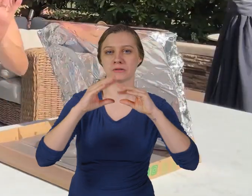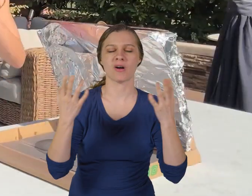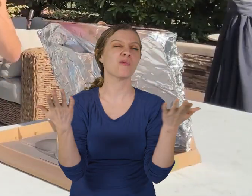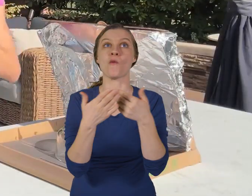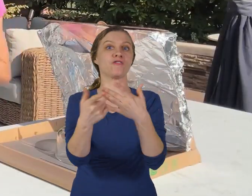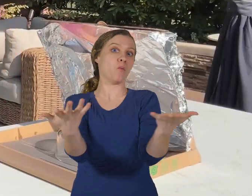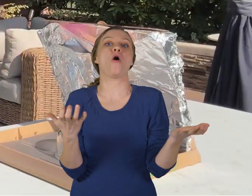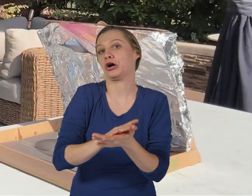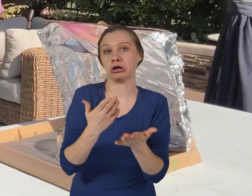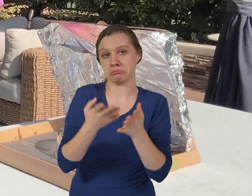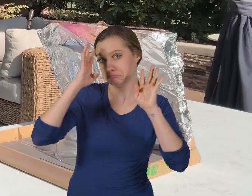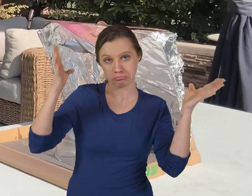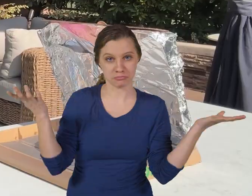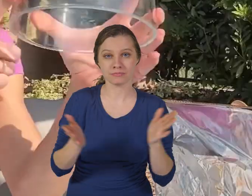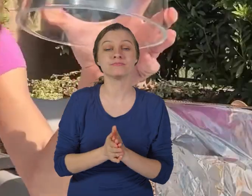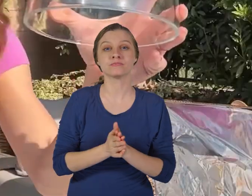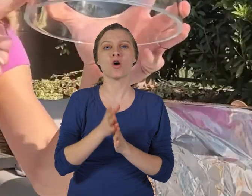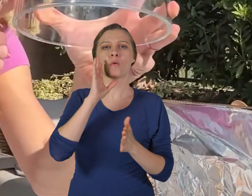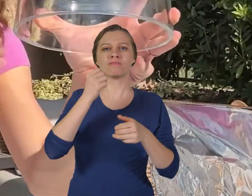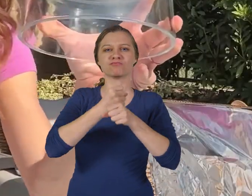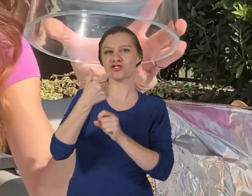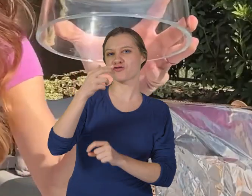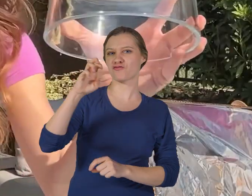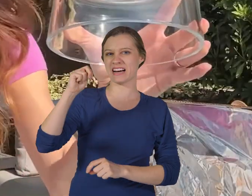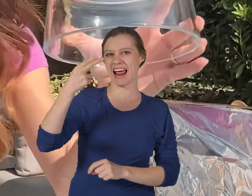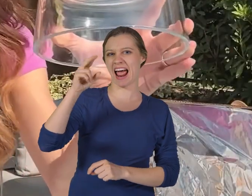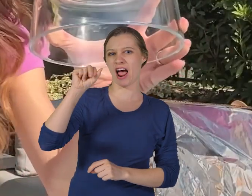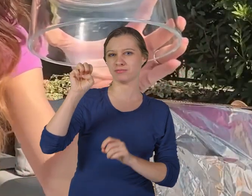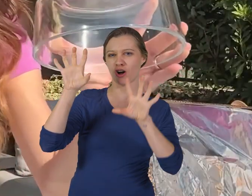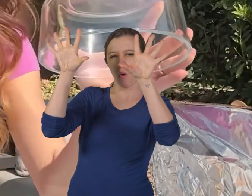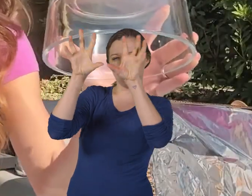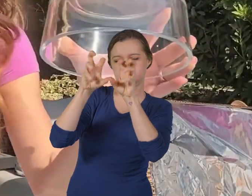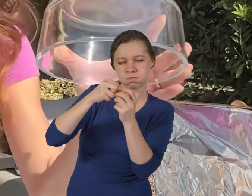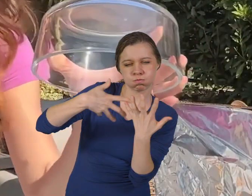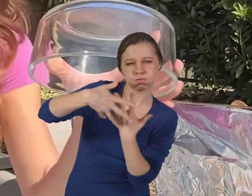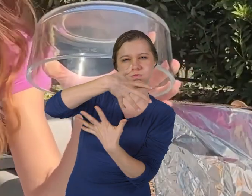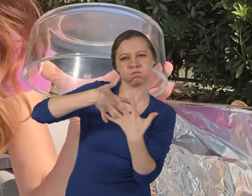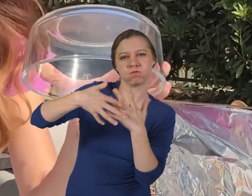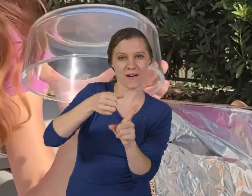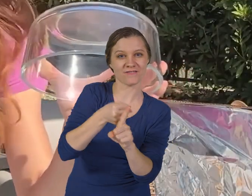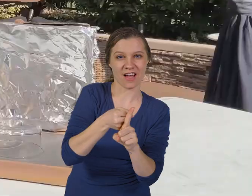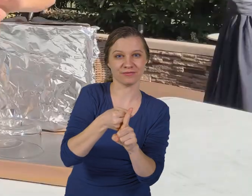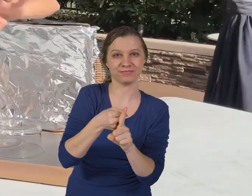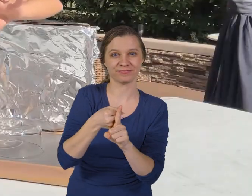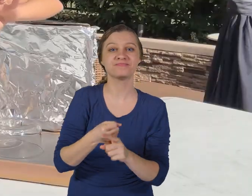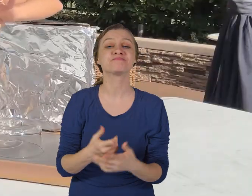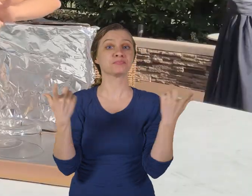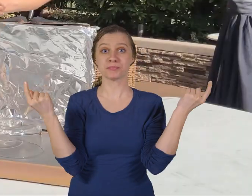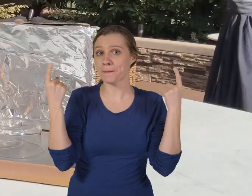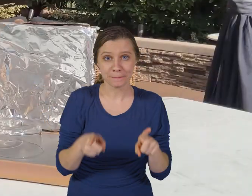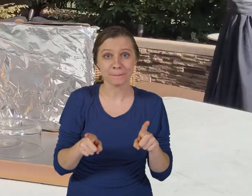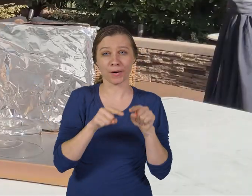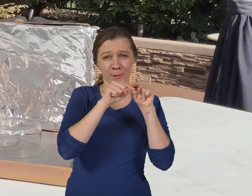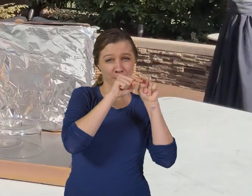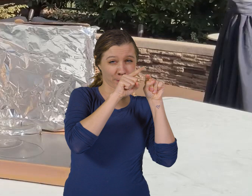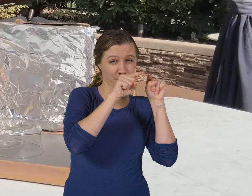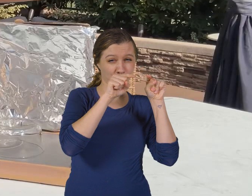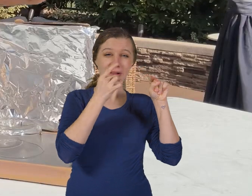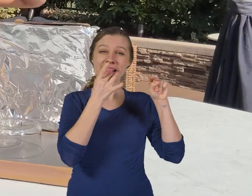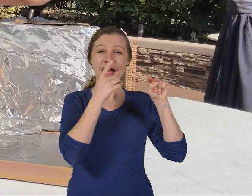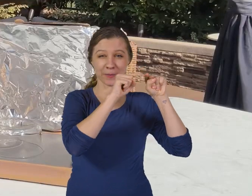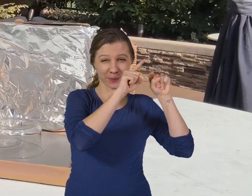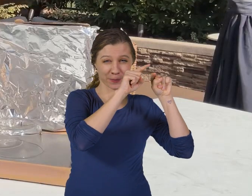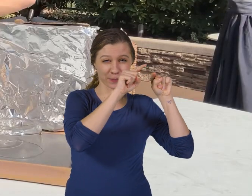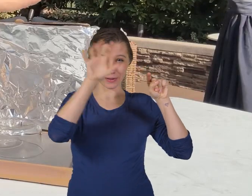s'mores or whatever you choose to cook. This is going to create a greenhouse effect that traps the light. Here's what's going to happen. Shorter